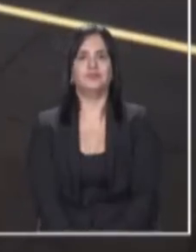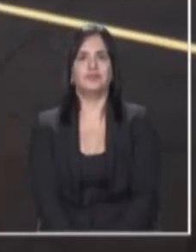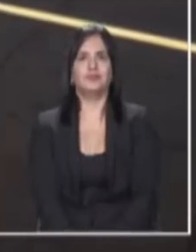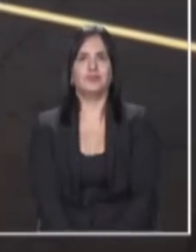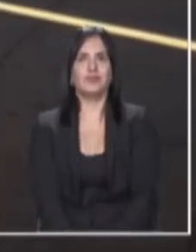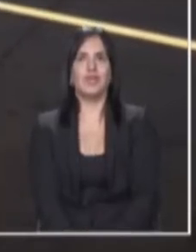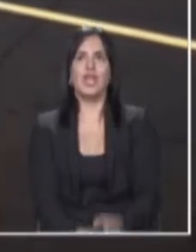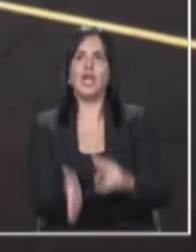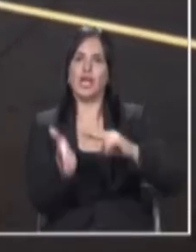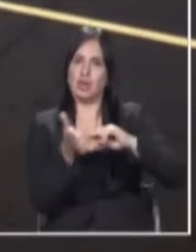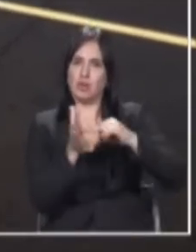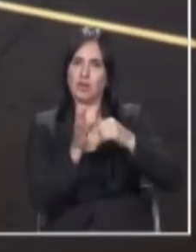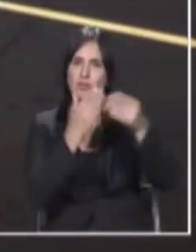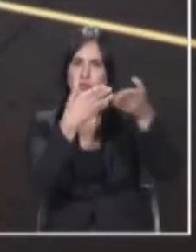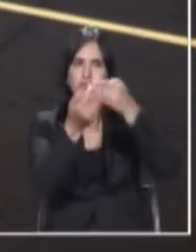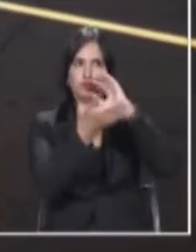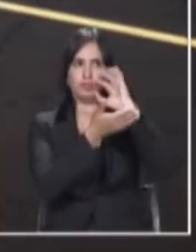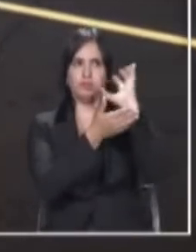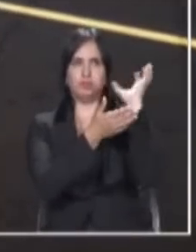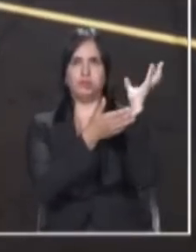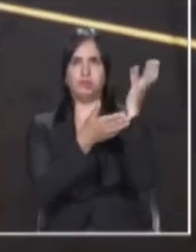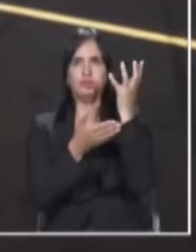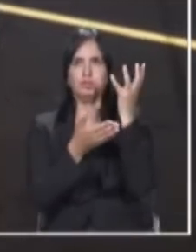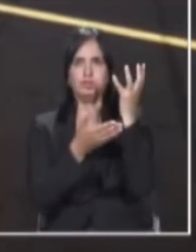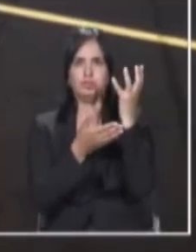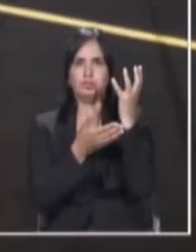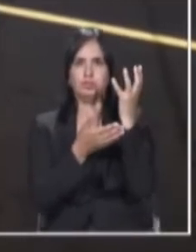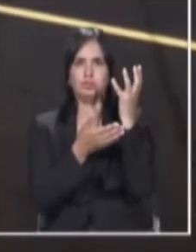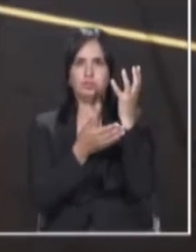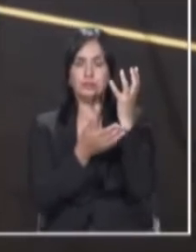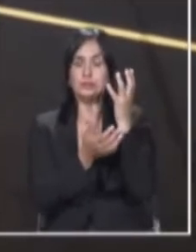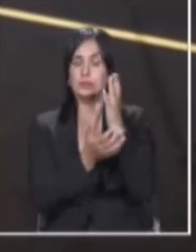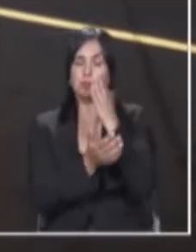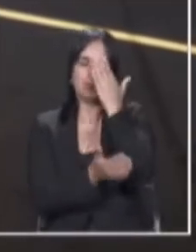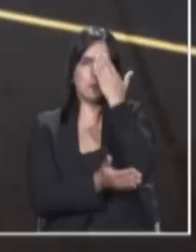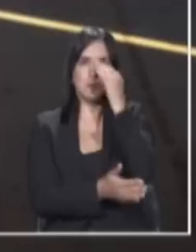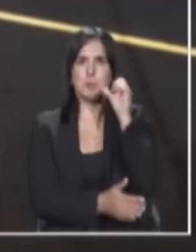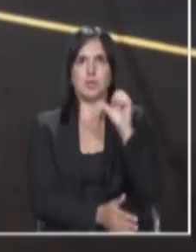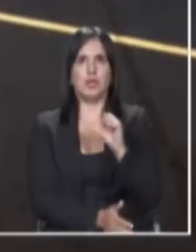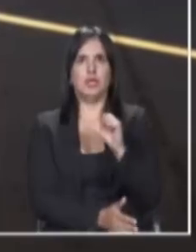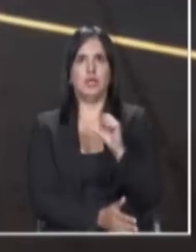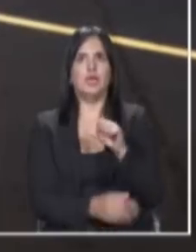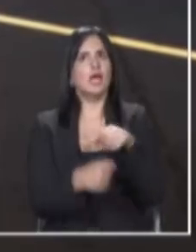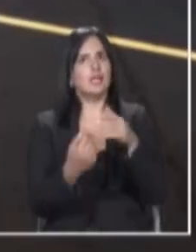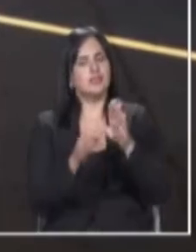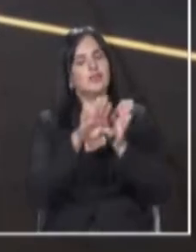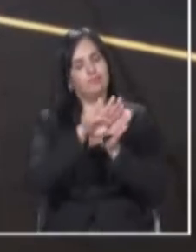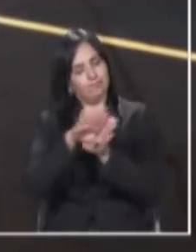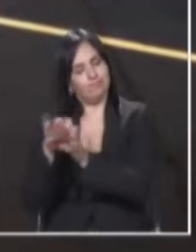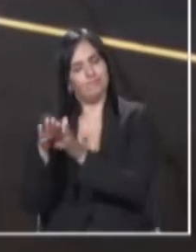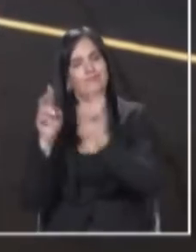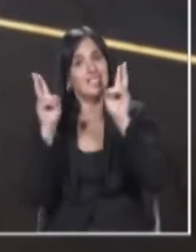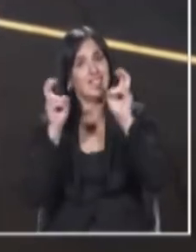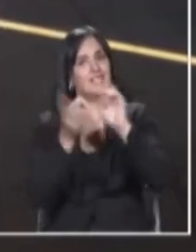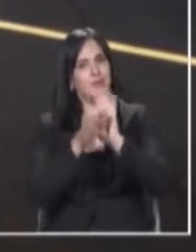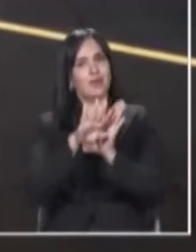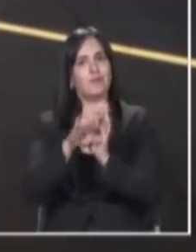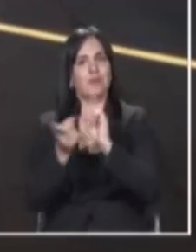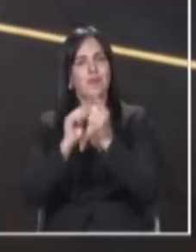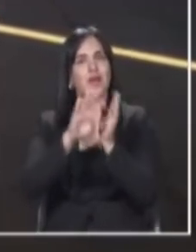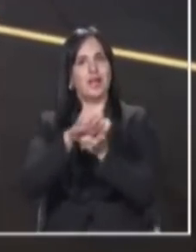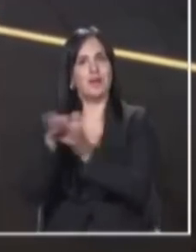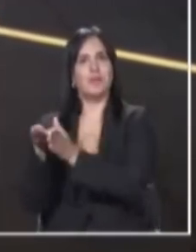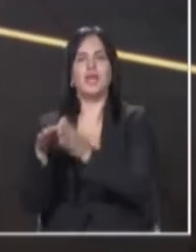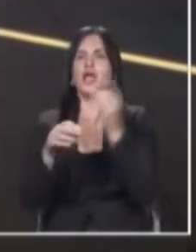the problem of climate change is devastating so that's going to change the subject and let's